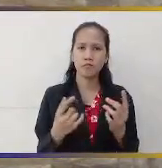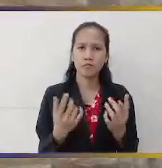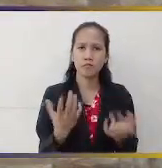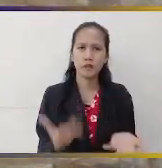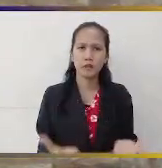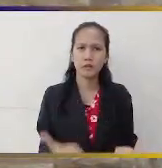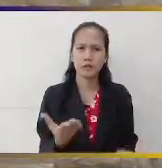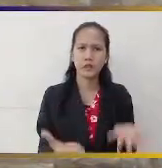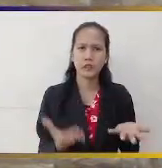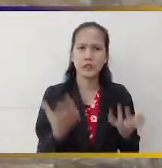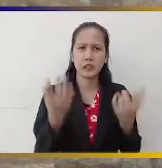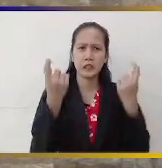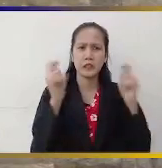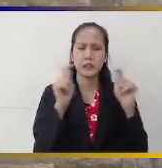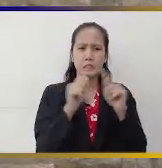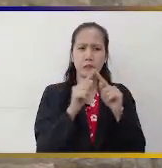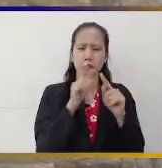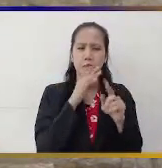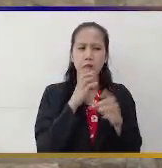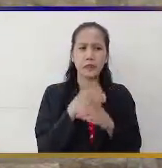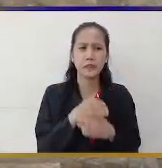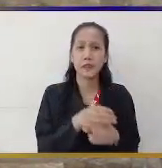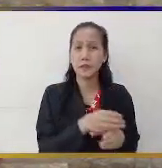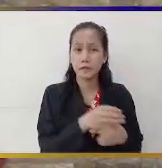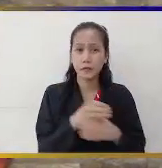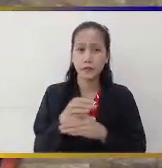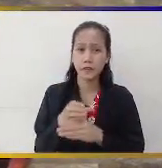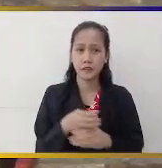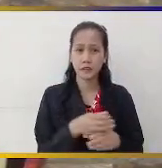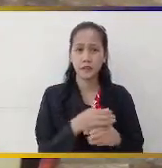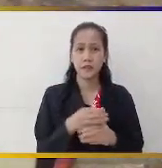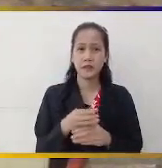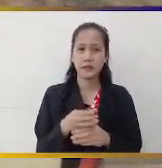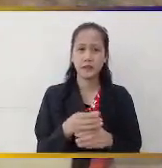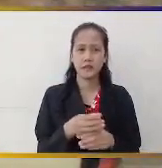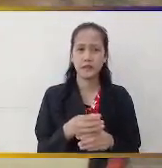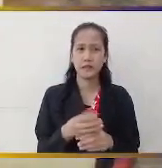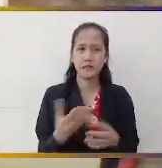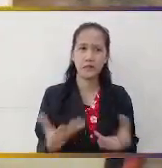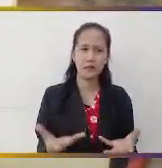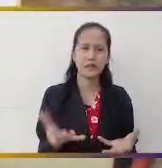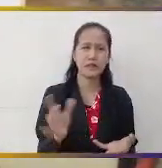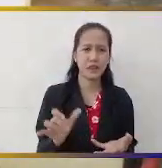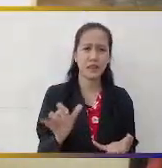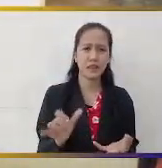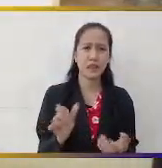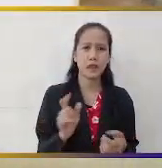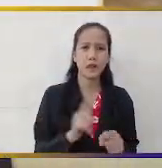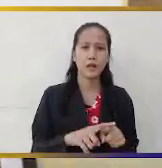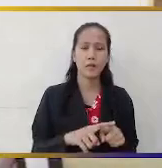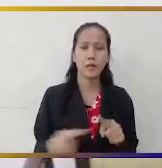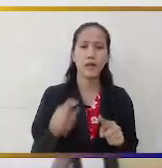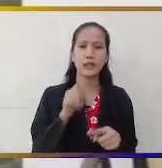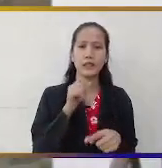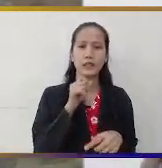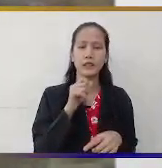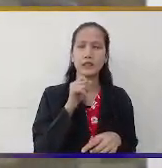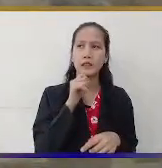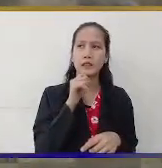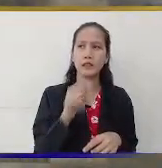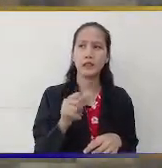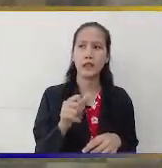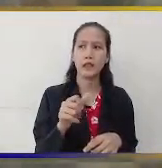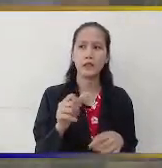cross lines or offend people because everybody's got to be happy. And I'm not against that. But politics is